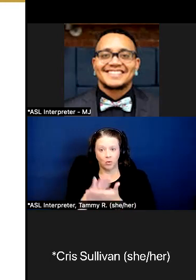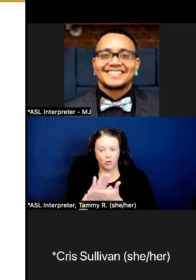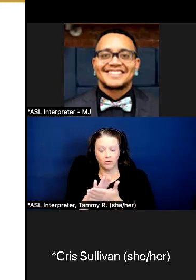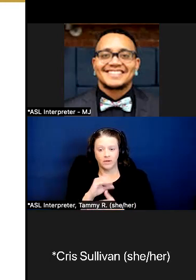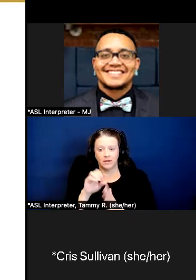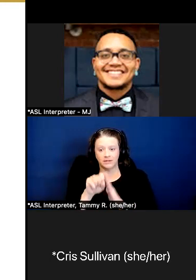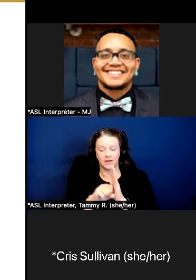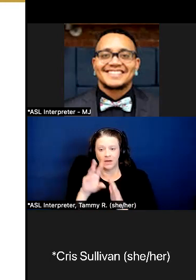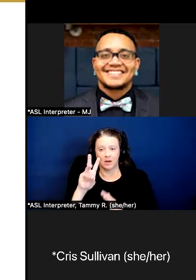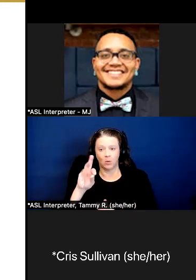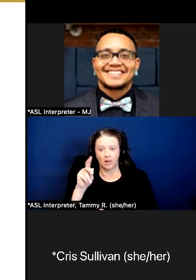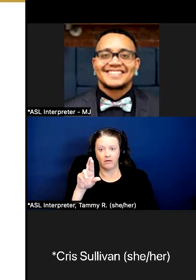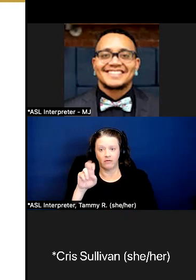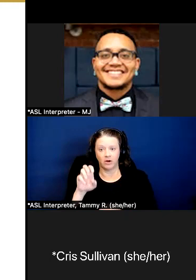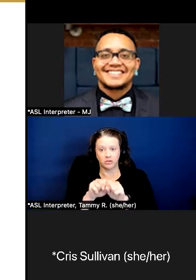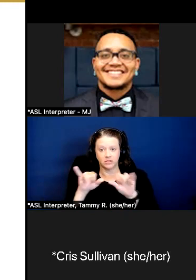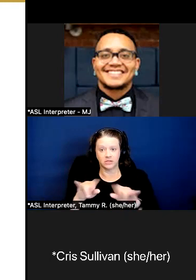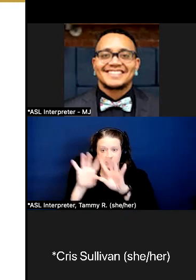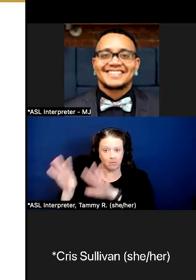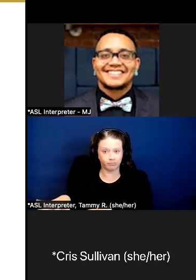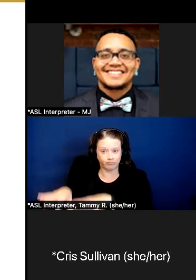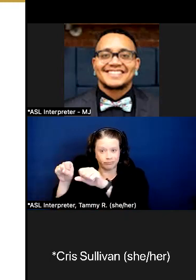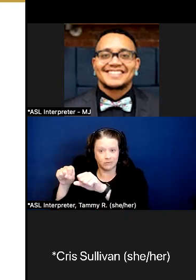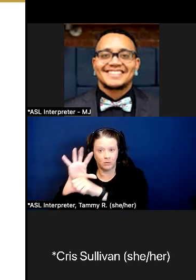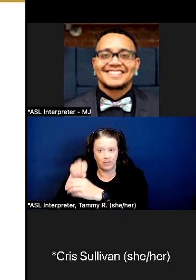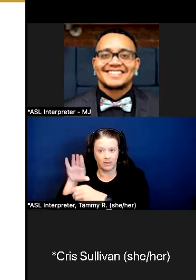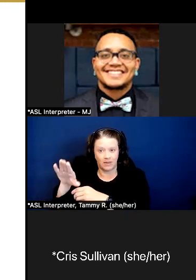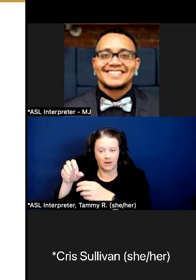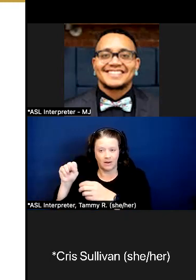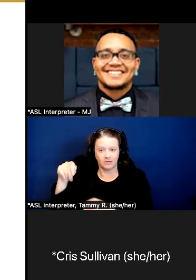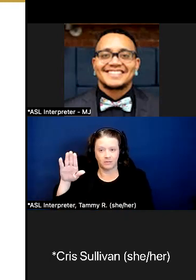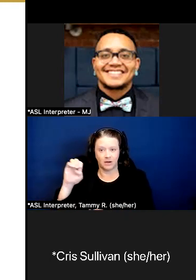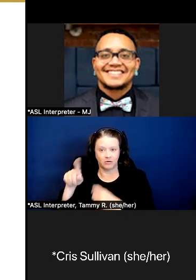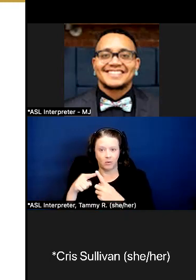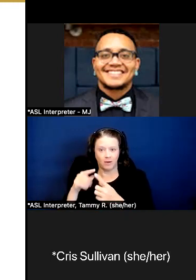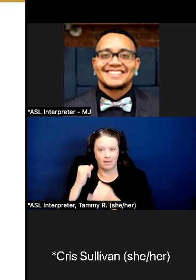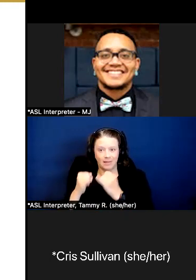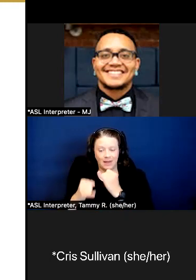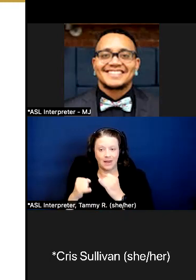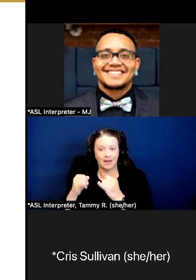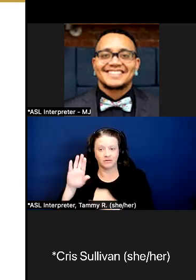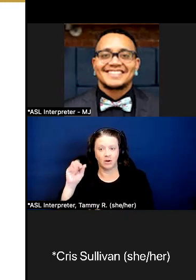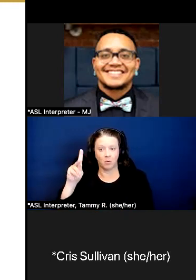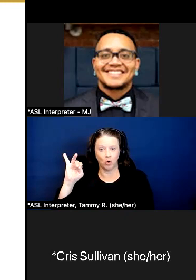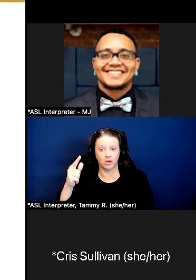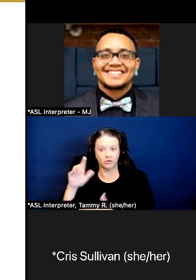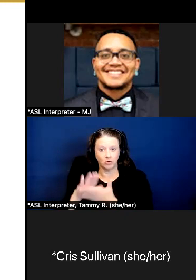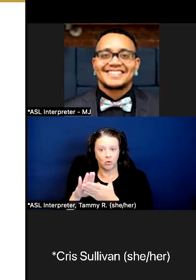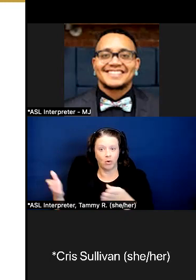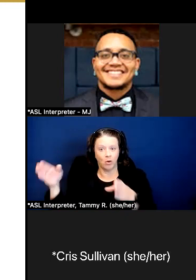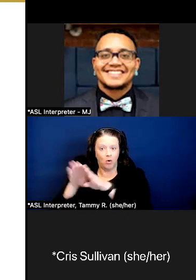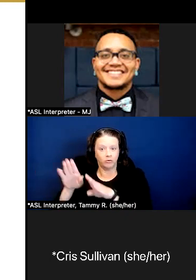state welfare systems sort of taking over in that space once the last boarding school closed in 1983.